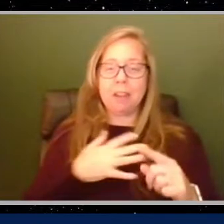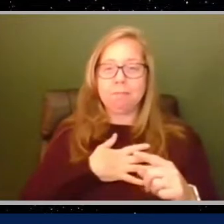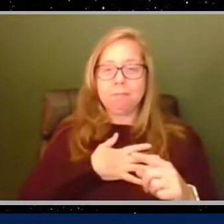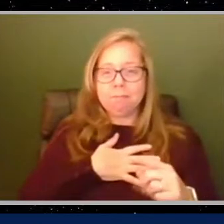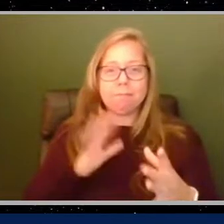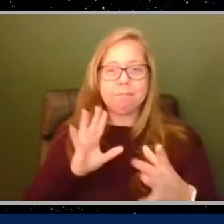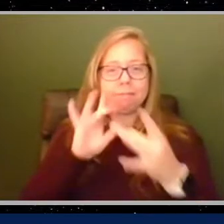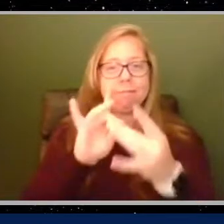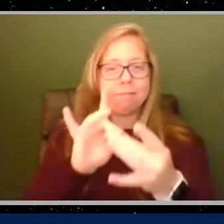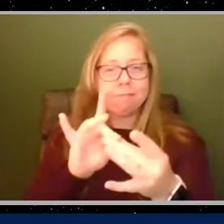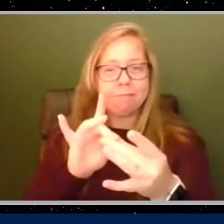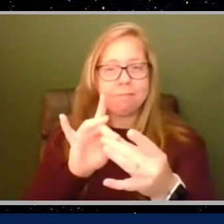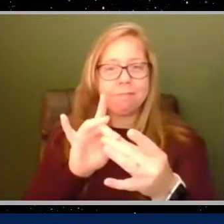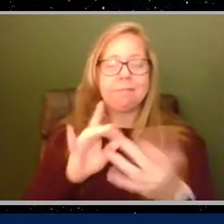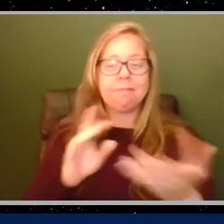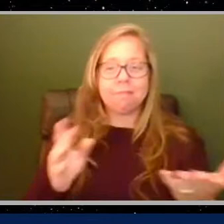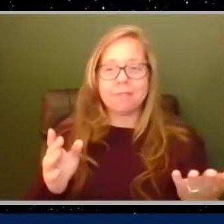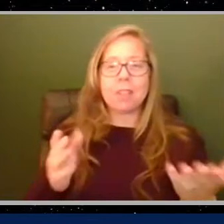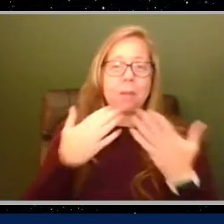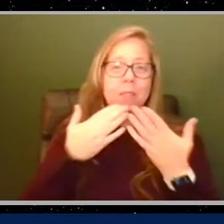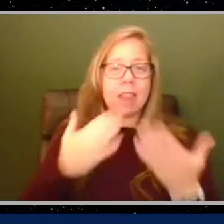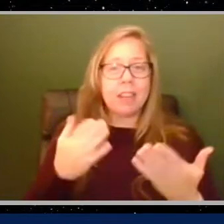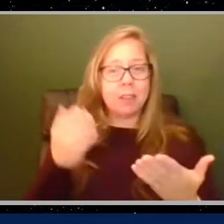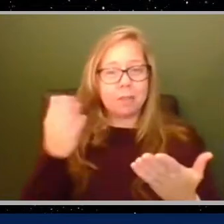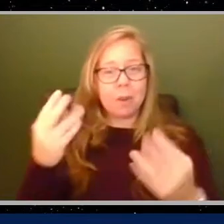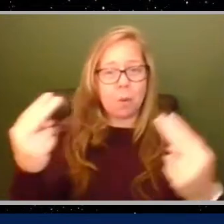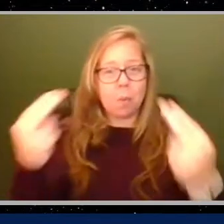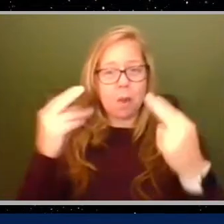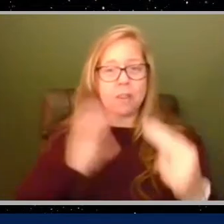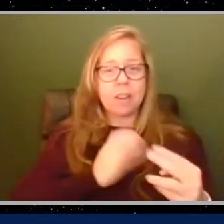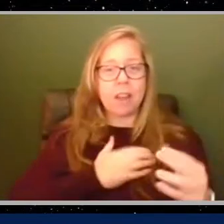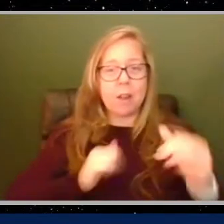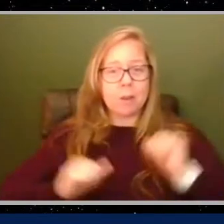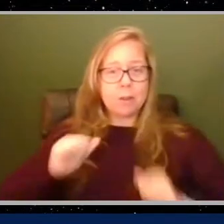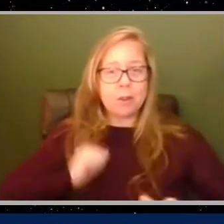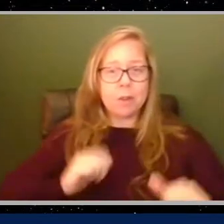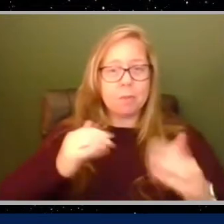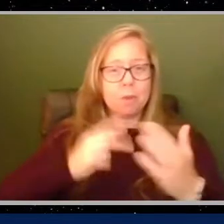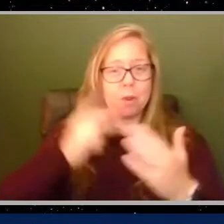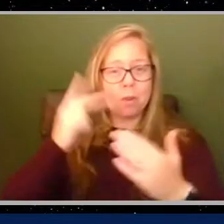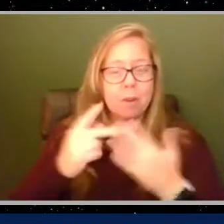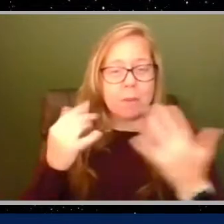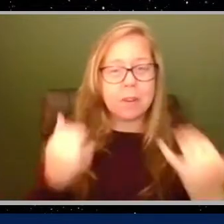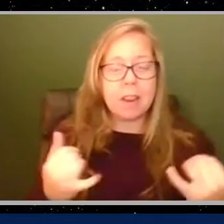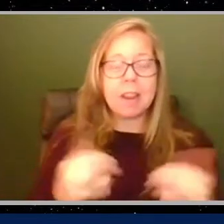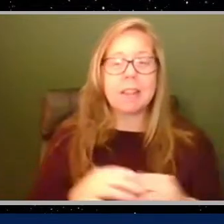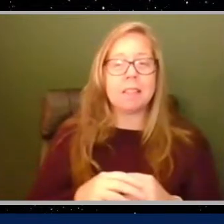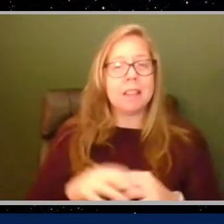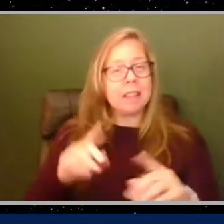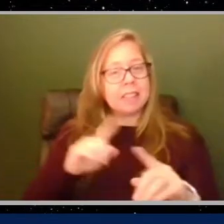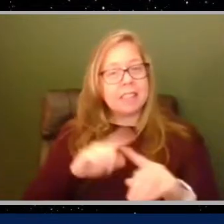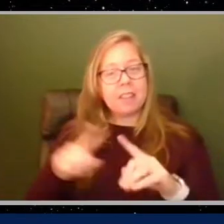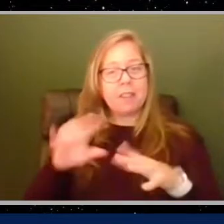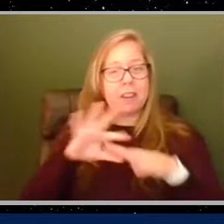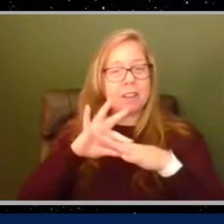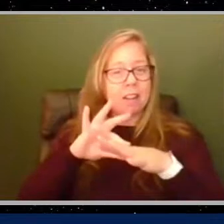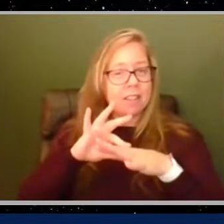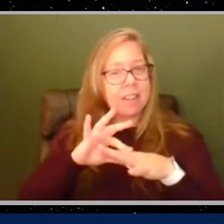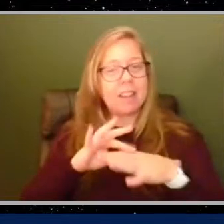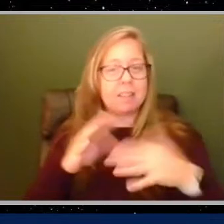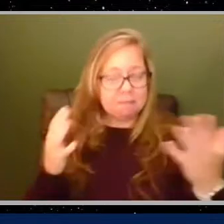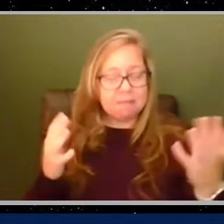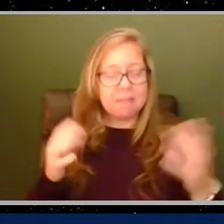this, Yay. Sugar and Magic, and watching the show. I'm so happy we're able to bring this little bit different content for what we do here on all the different channels.